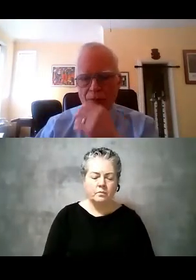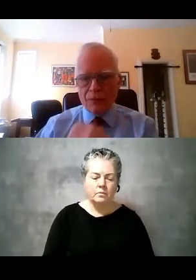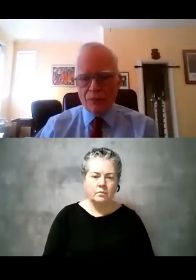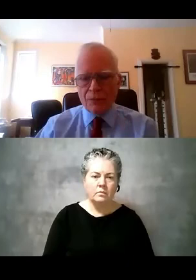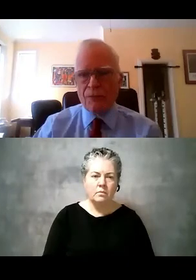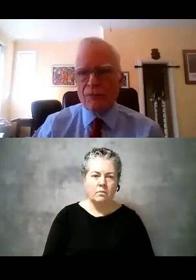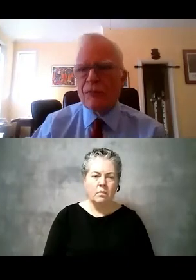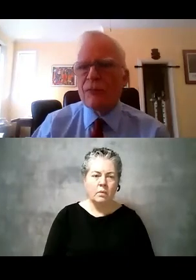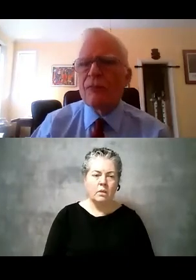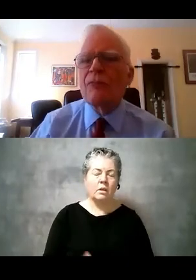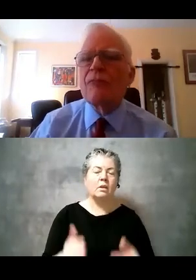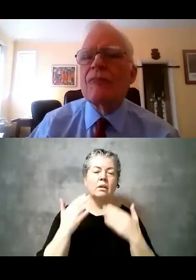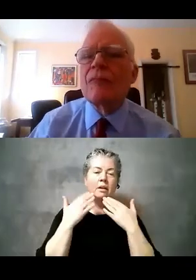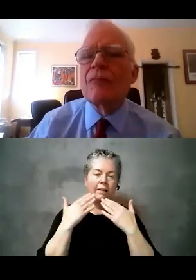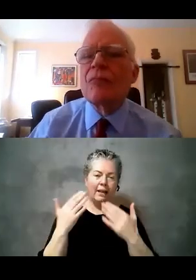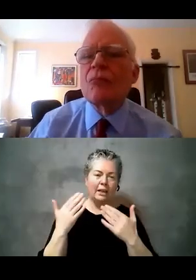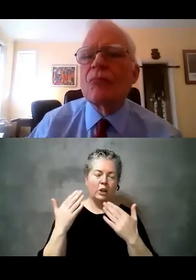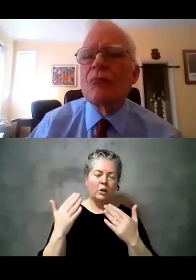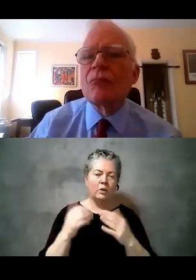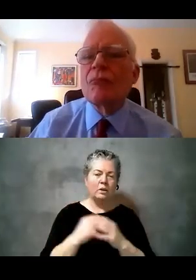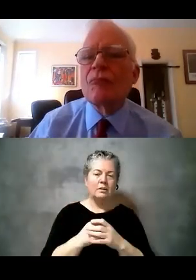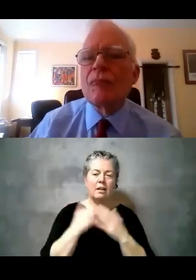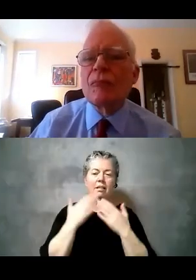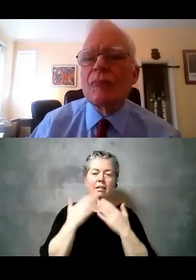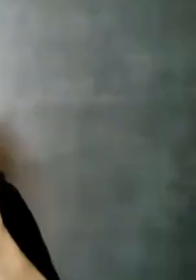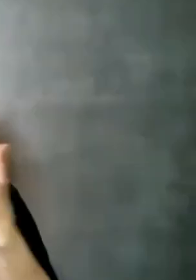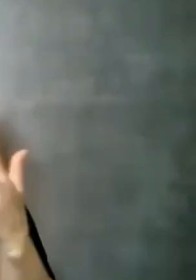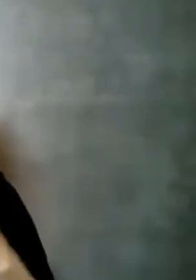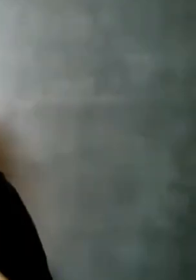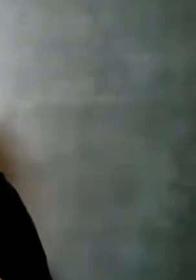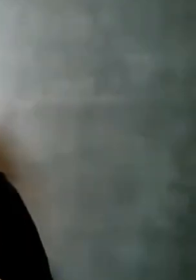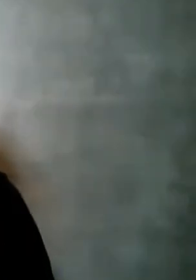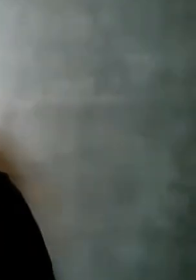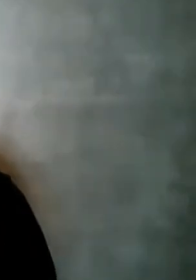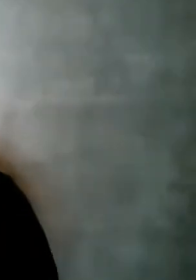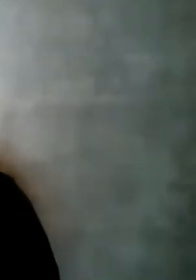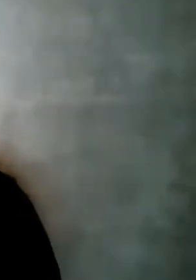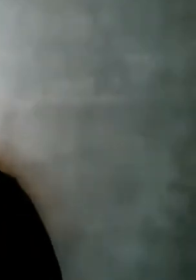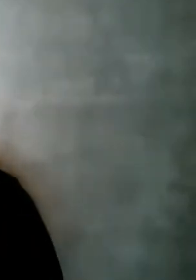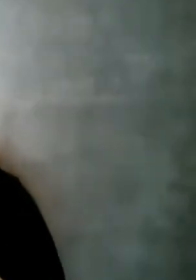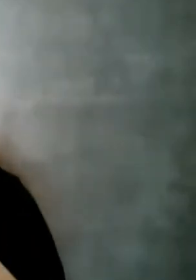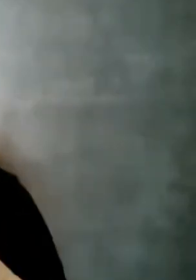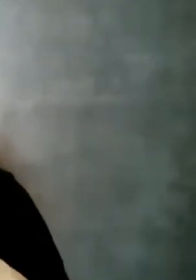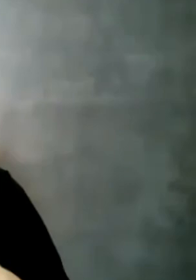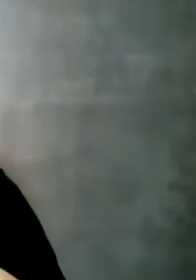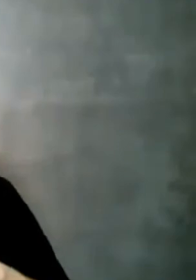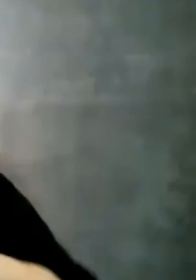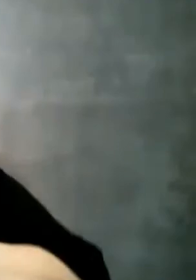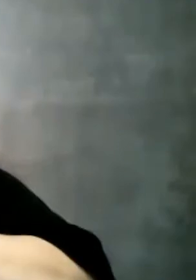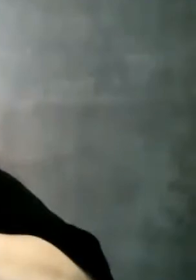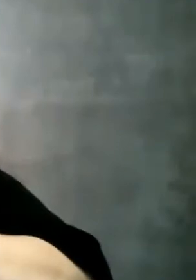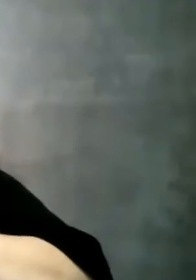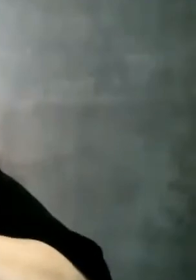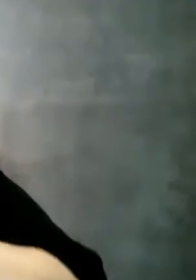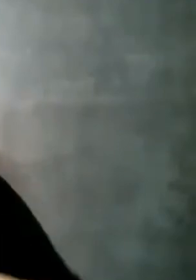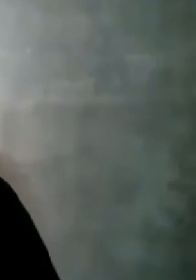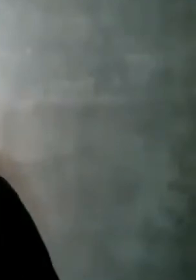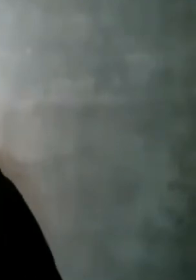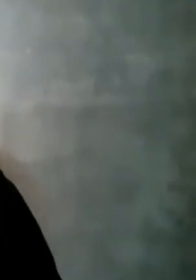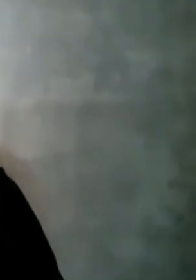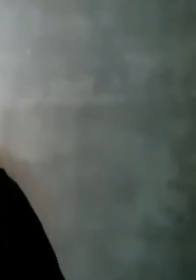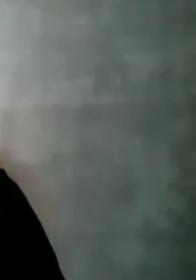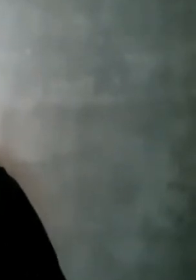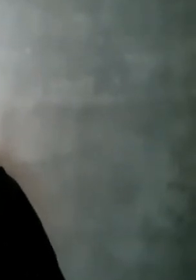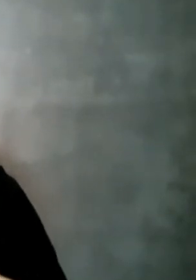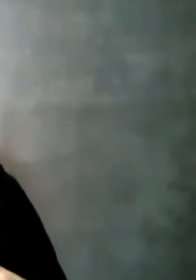Thank you so much. Just in interest of time, one point, can you talk a little